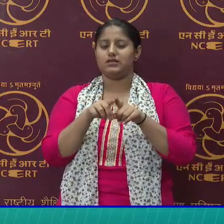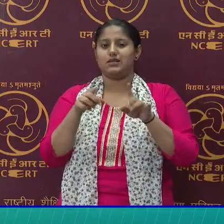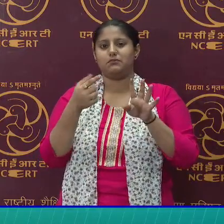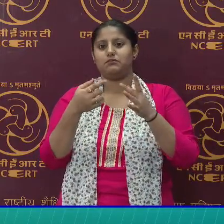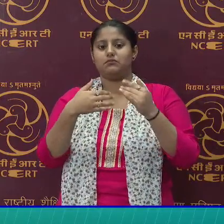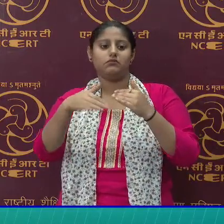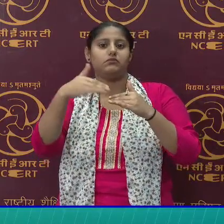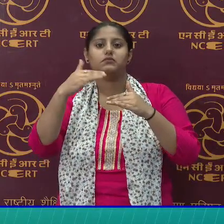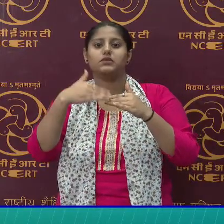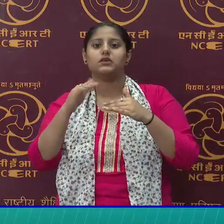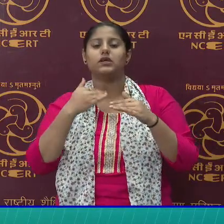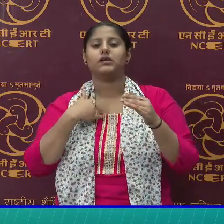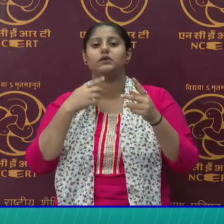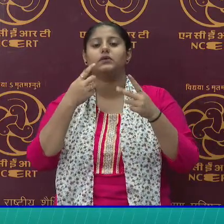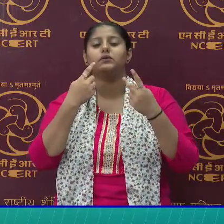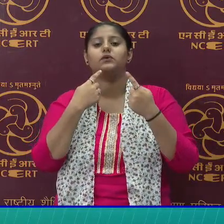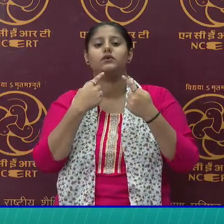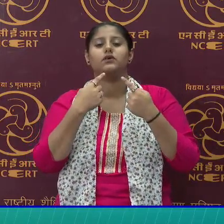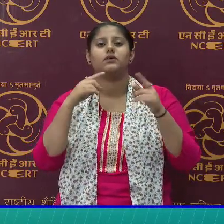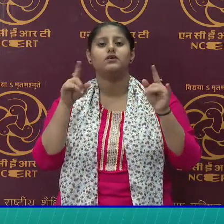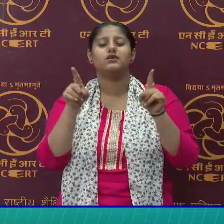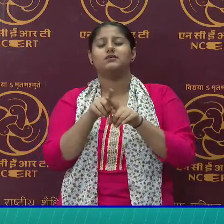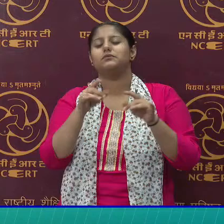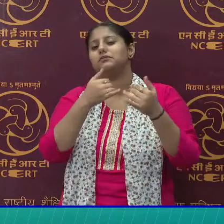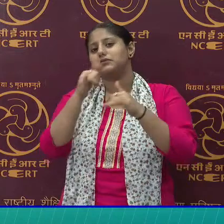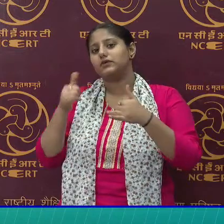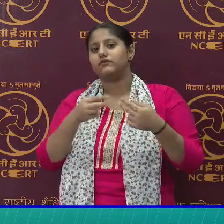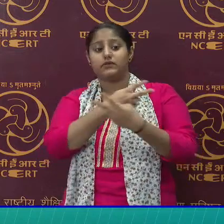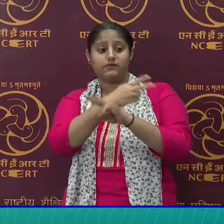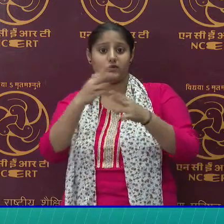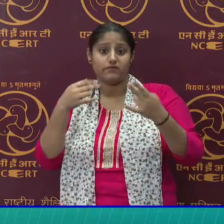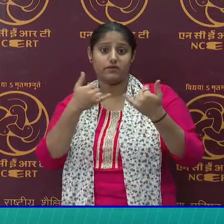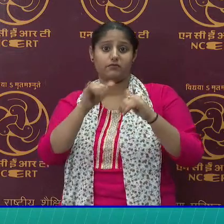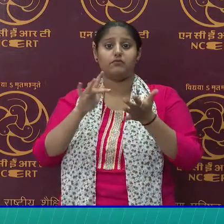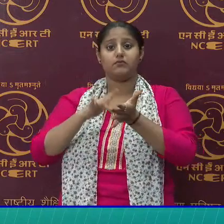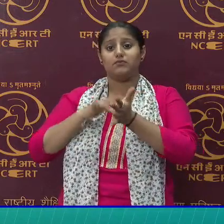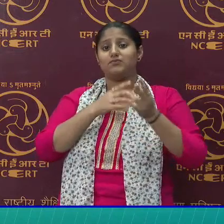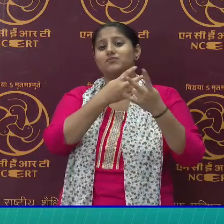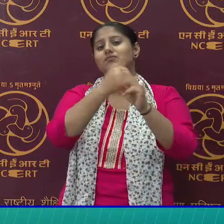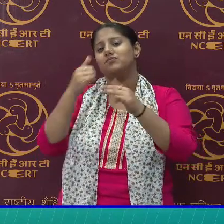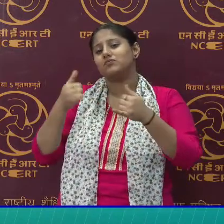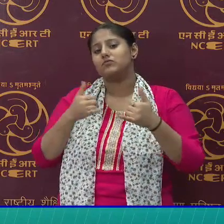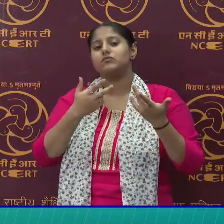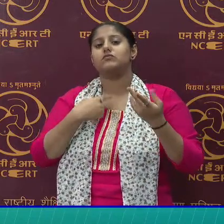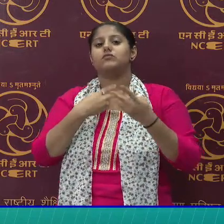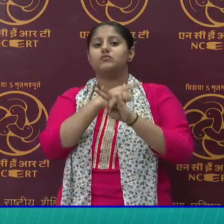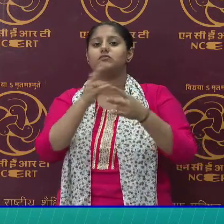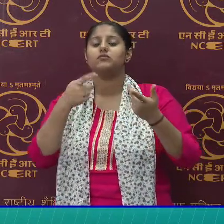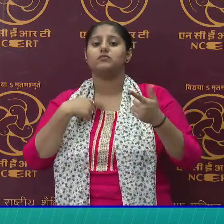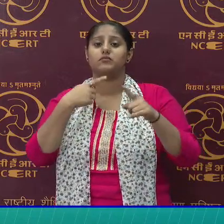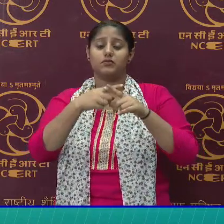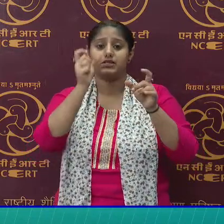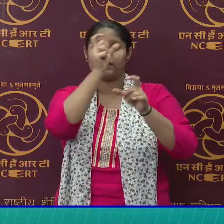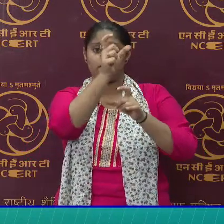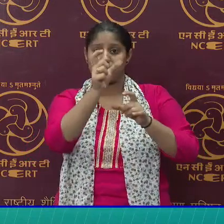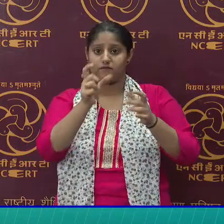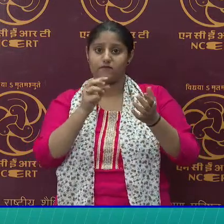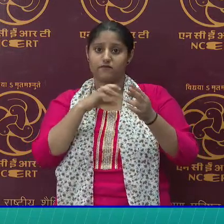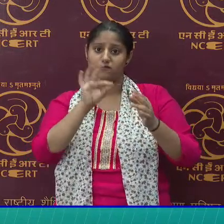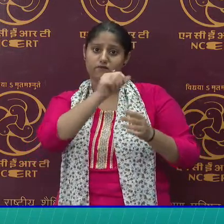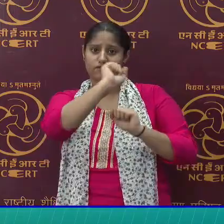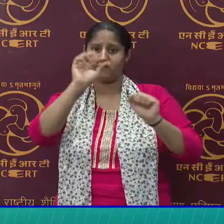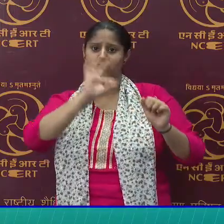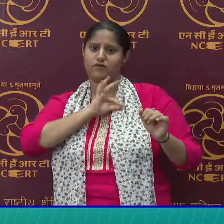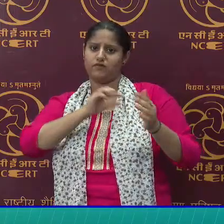continue talking about games, about the different kinds of games, and encourages them to write a paragraph on their favorite game and